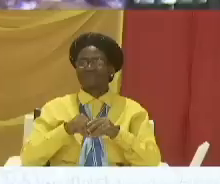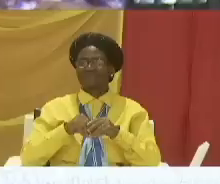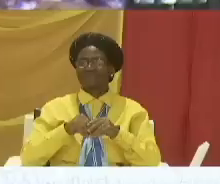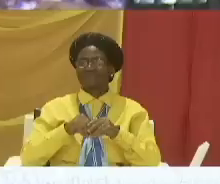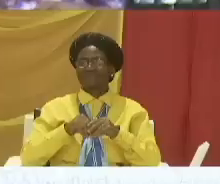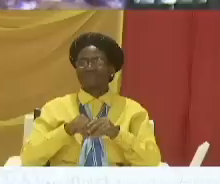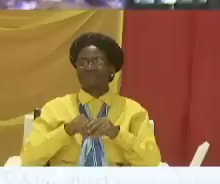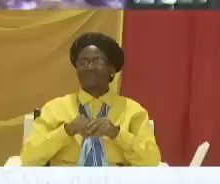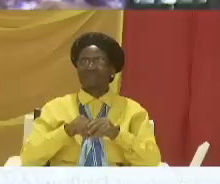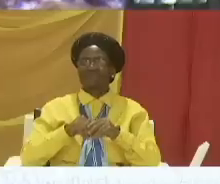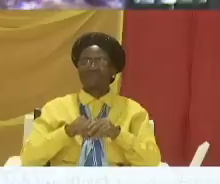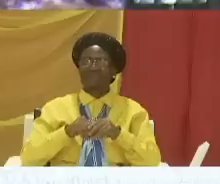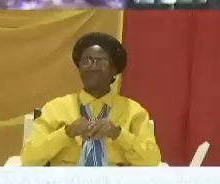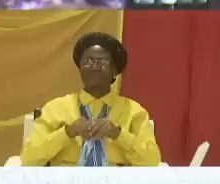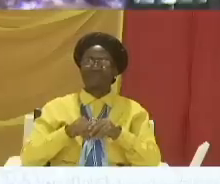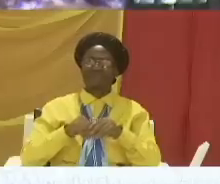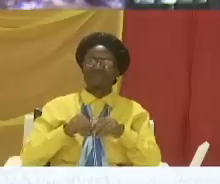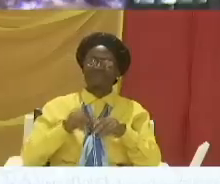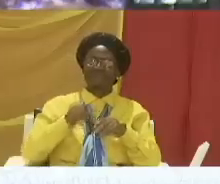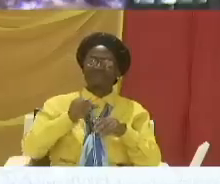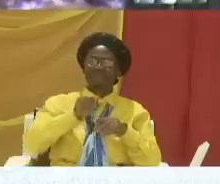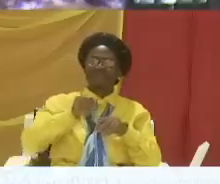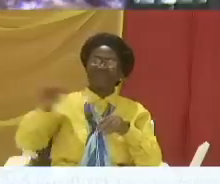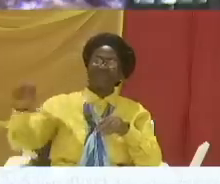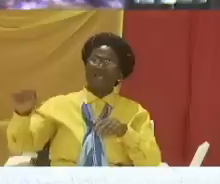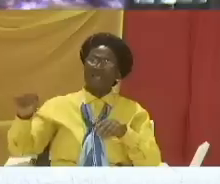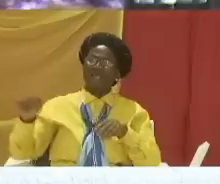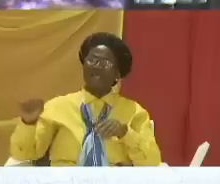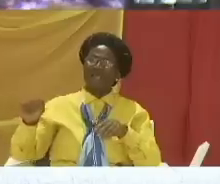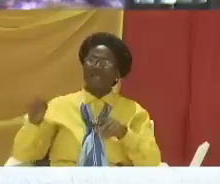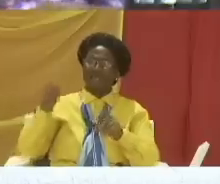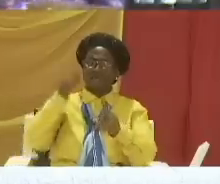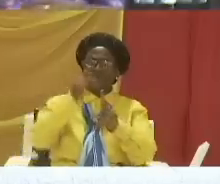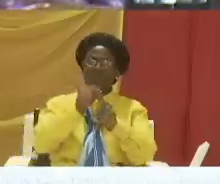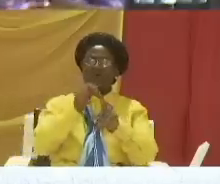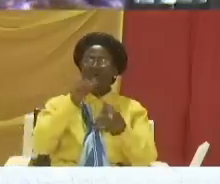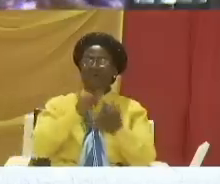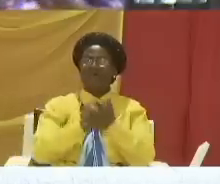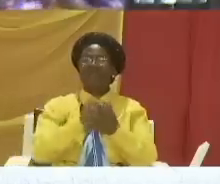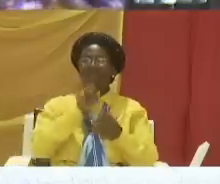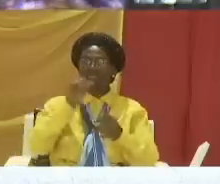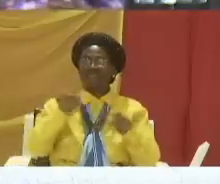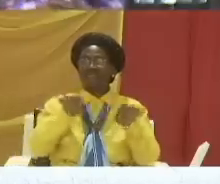A word that is close to covenant